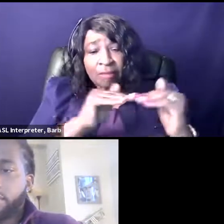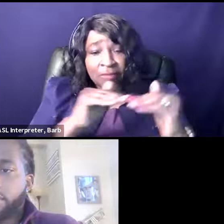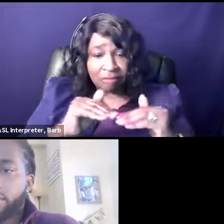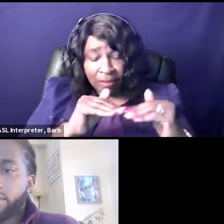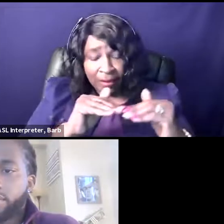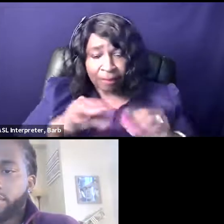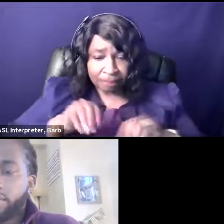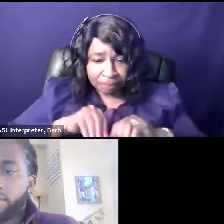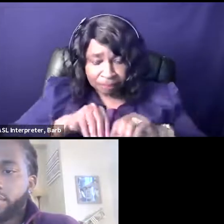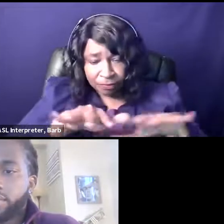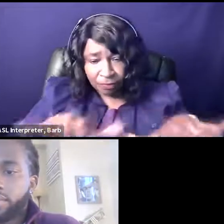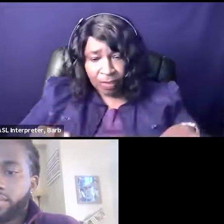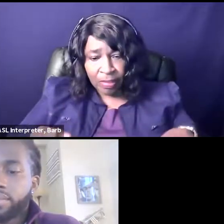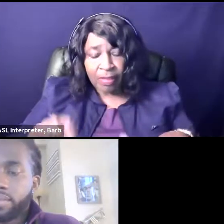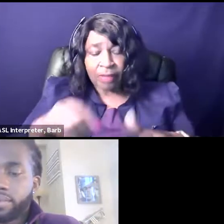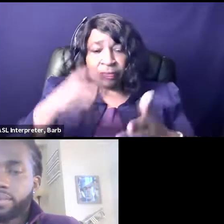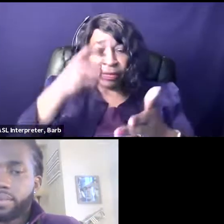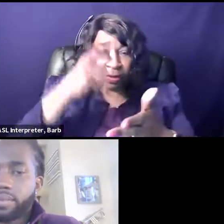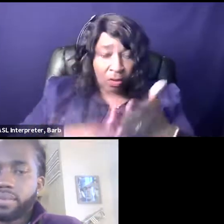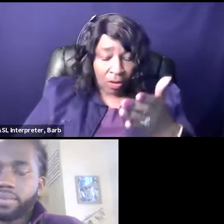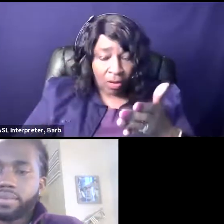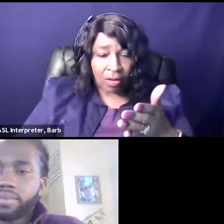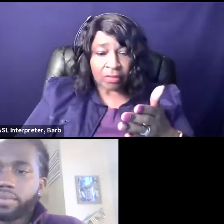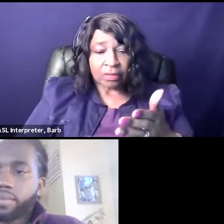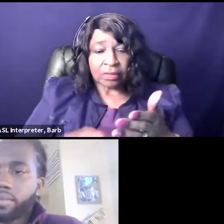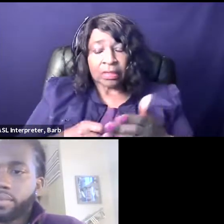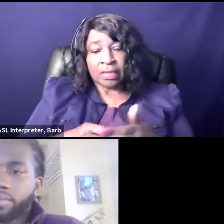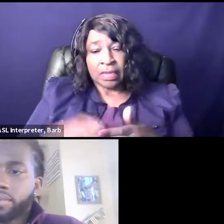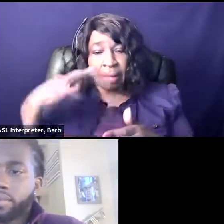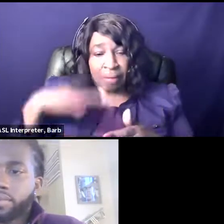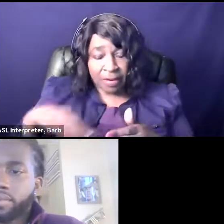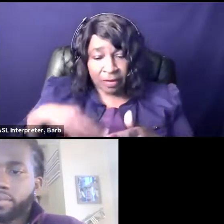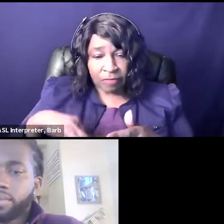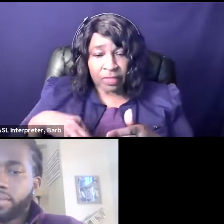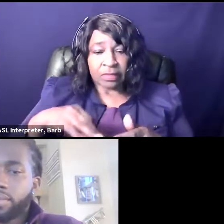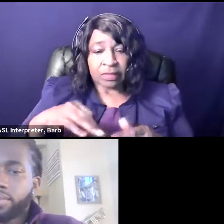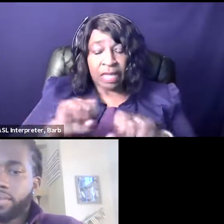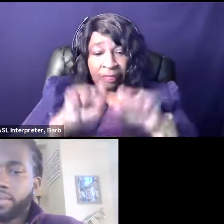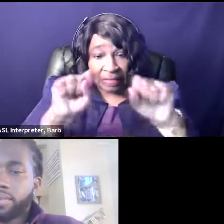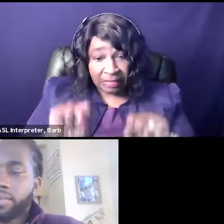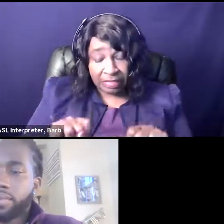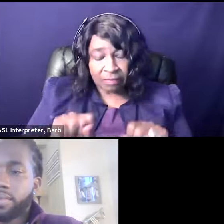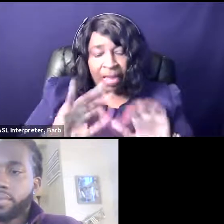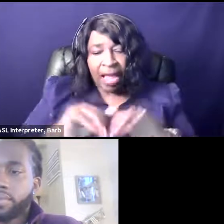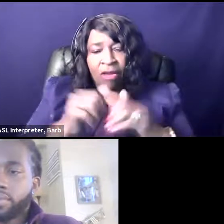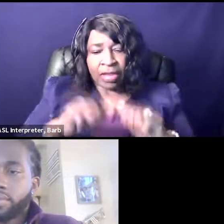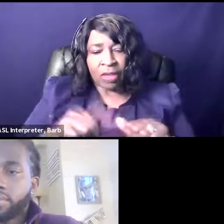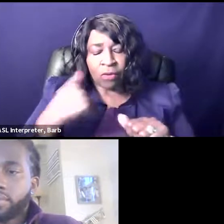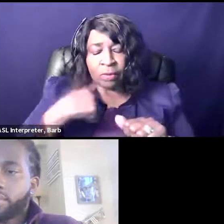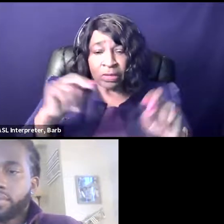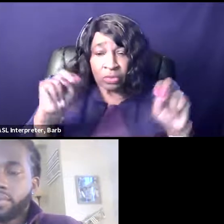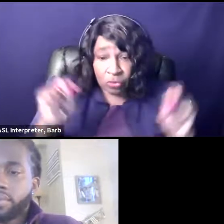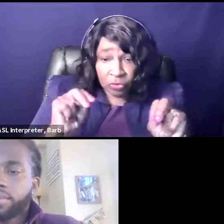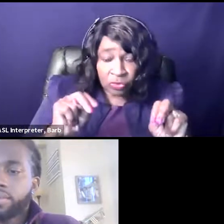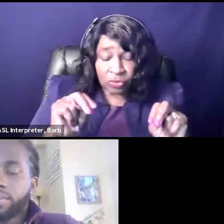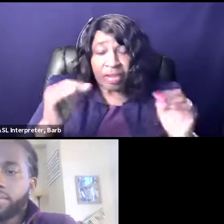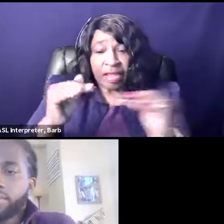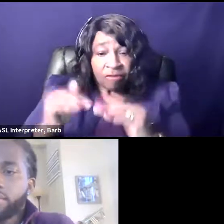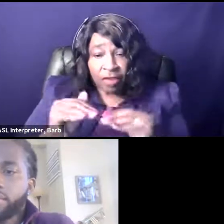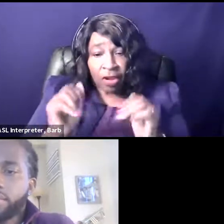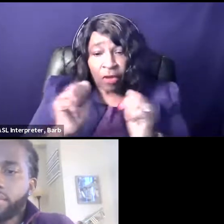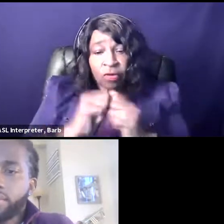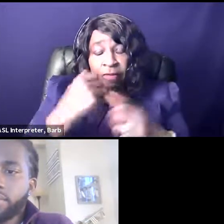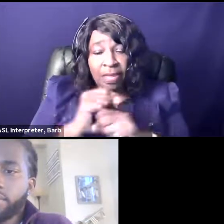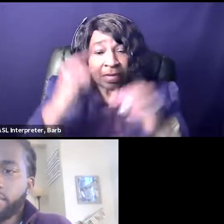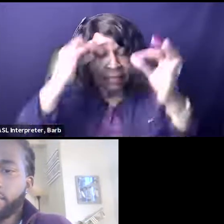and costs of our energy system, and how can we be fair and impartial in our decision making. I was on